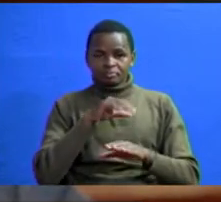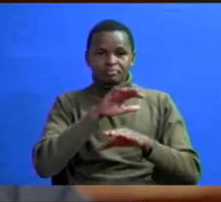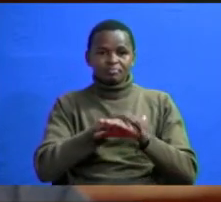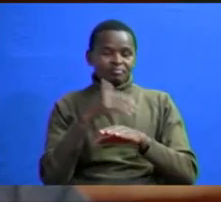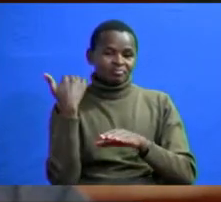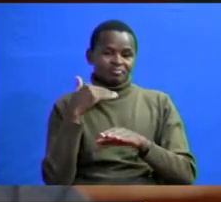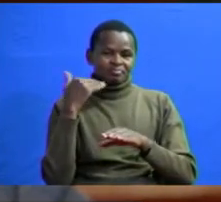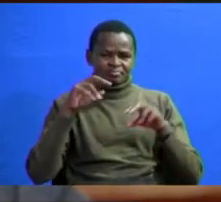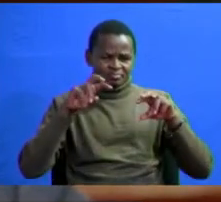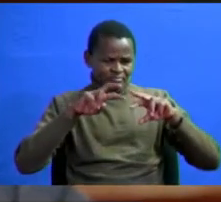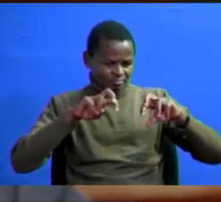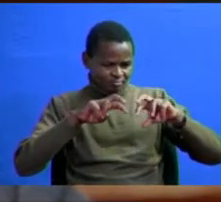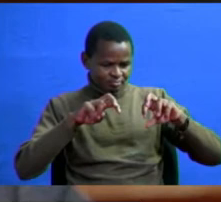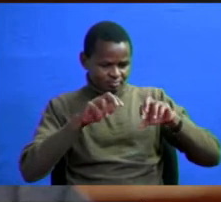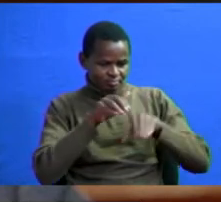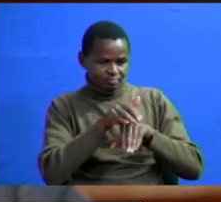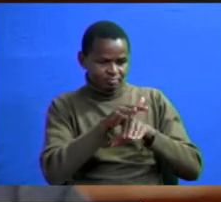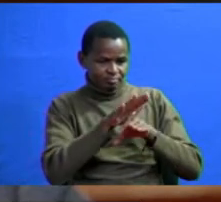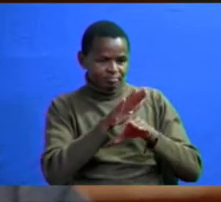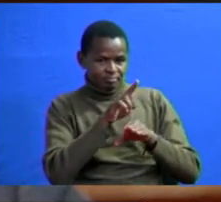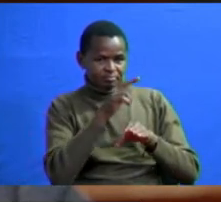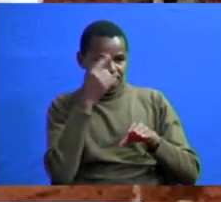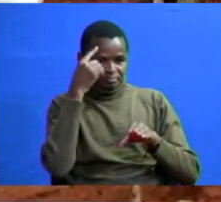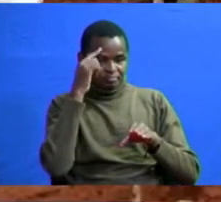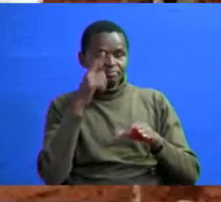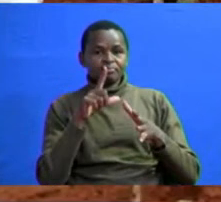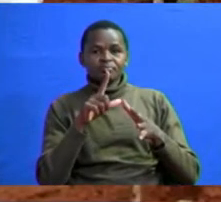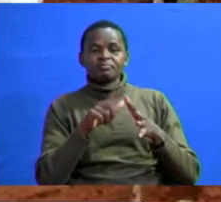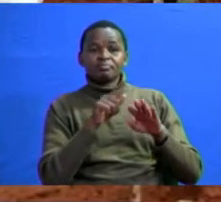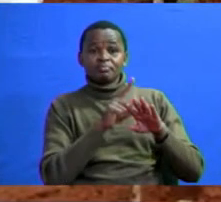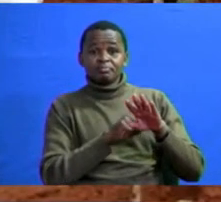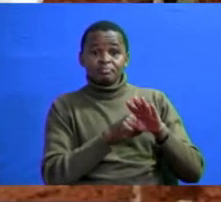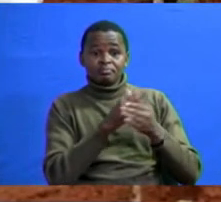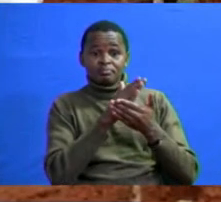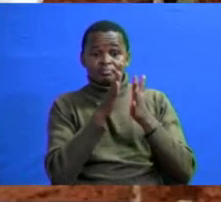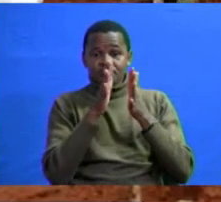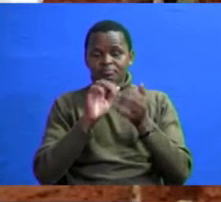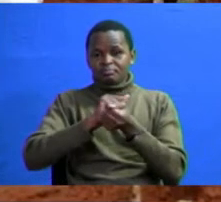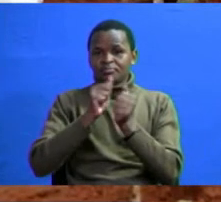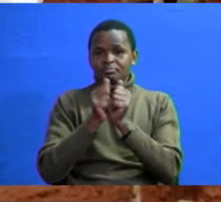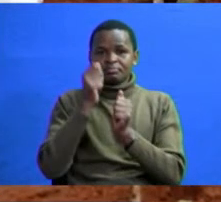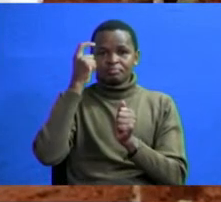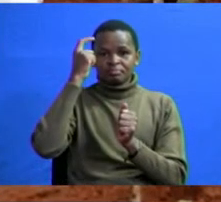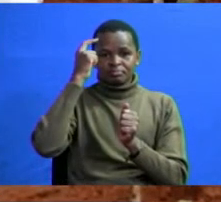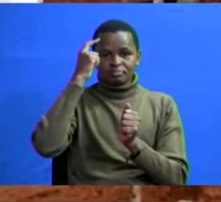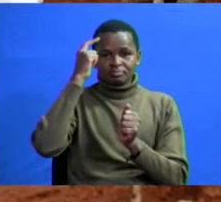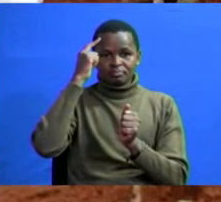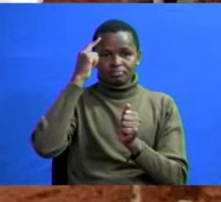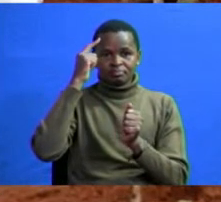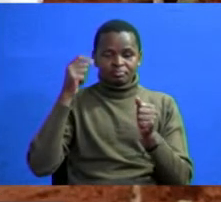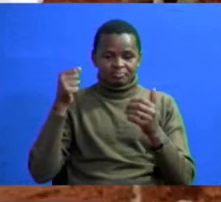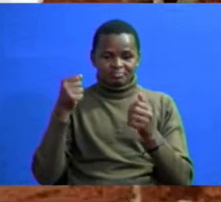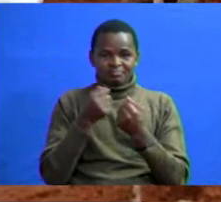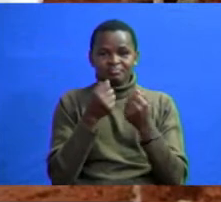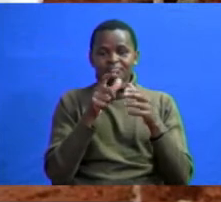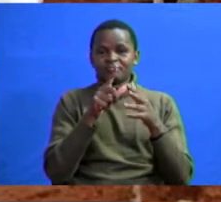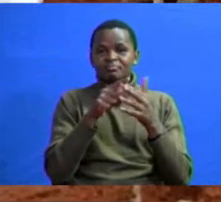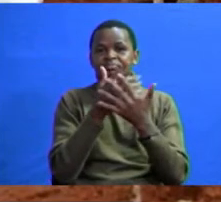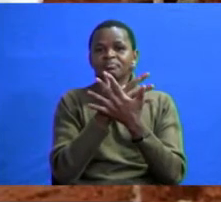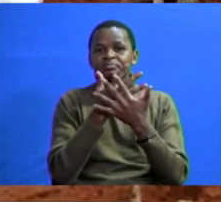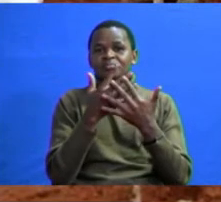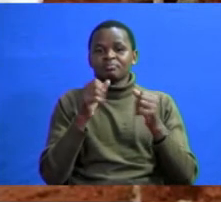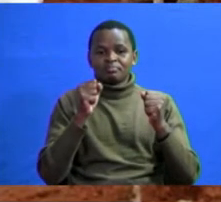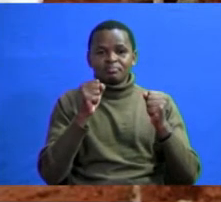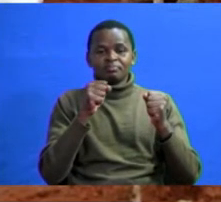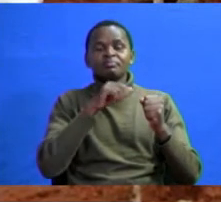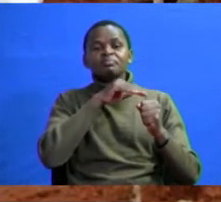to supervise the followers who were starving, and that in the event where somebody would change their mind, they would be hit by a blunt object or strangled